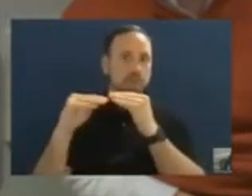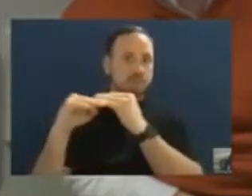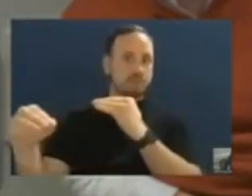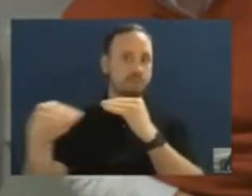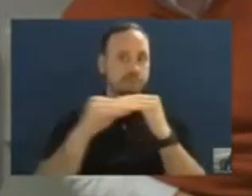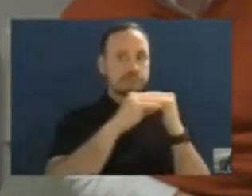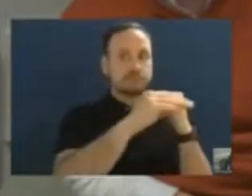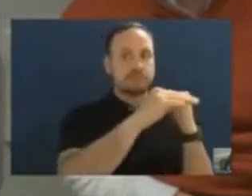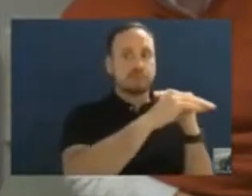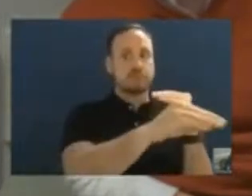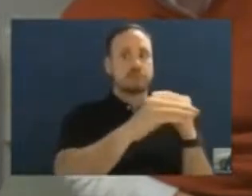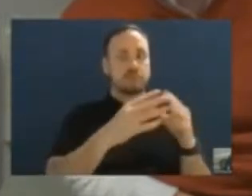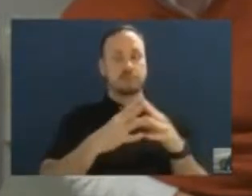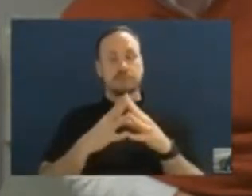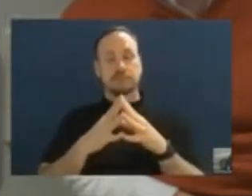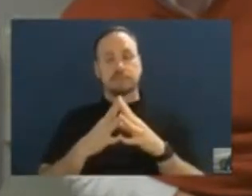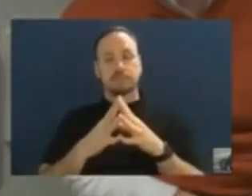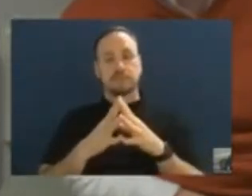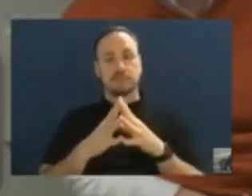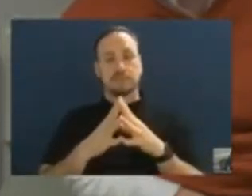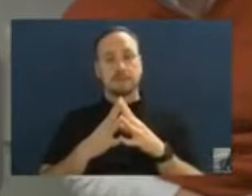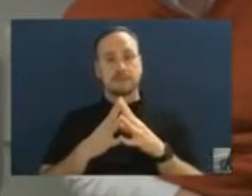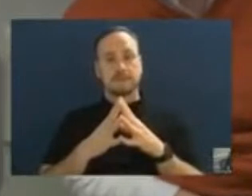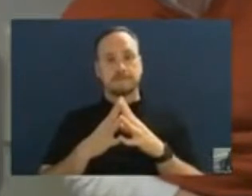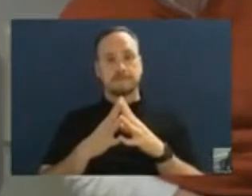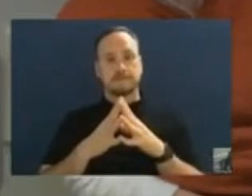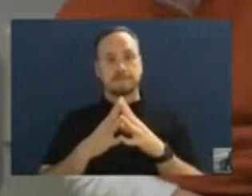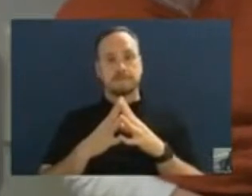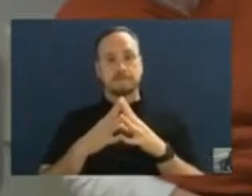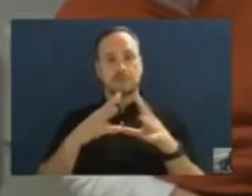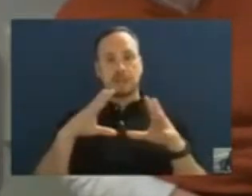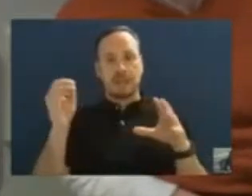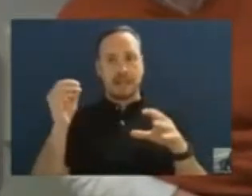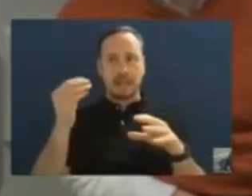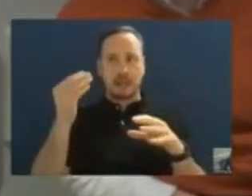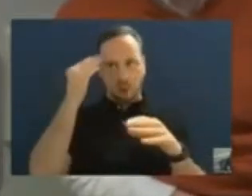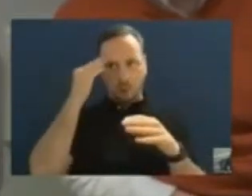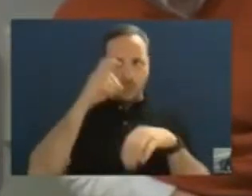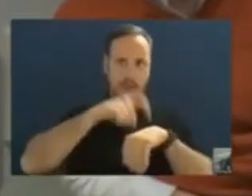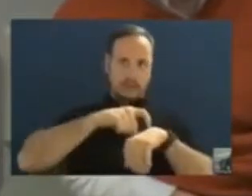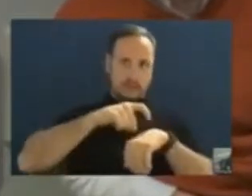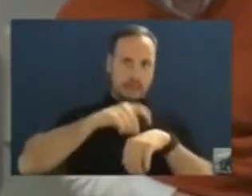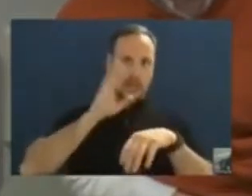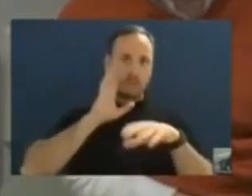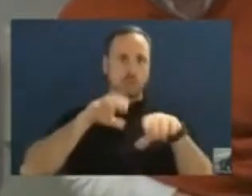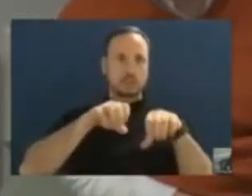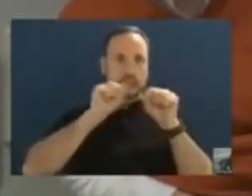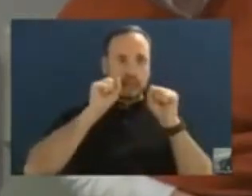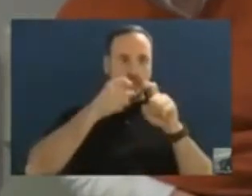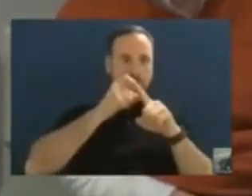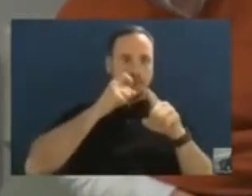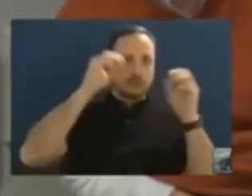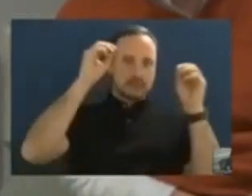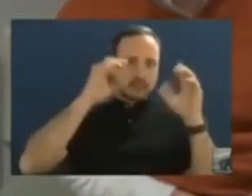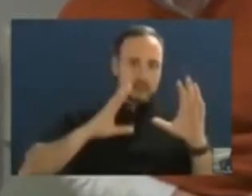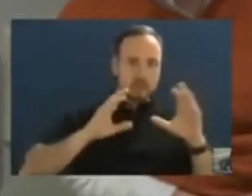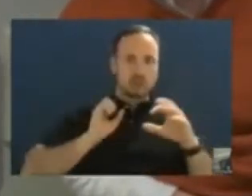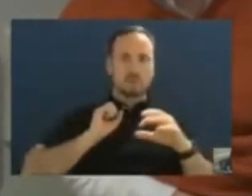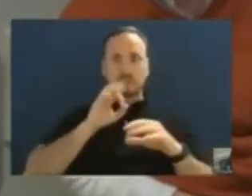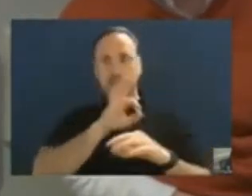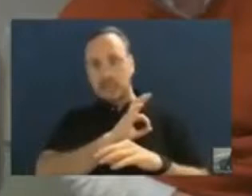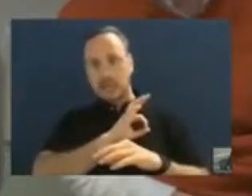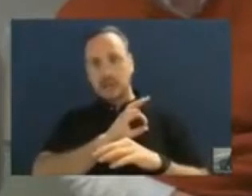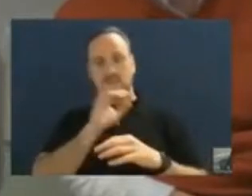for teachers and staffs to transition into this, because this is the real work. This is the tough